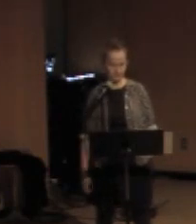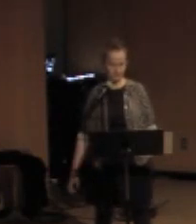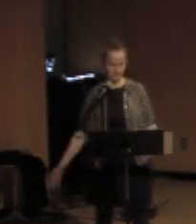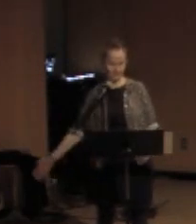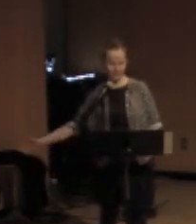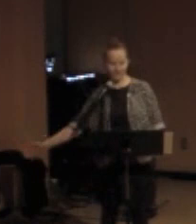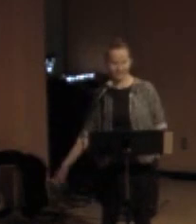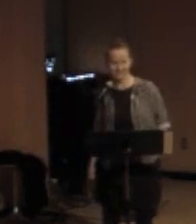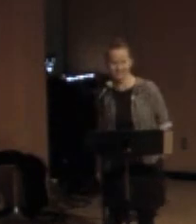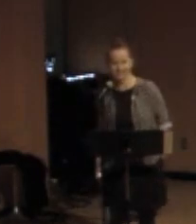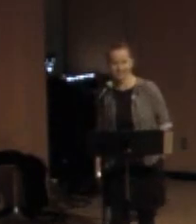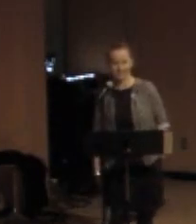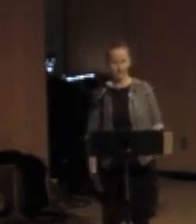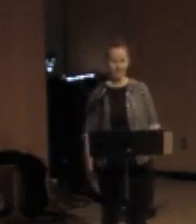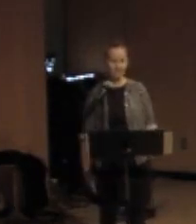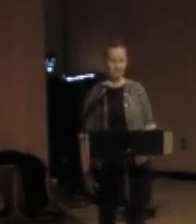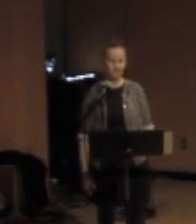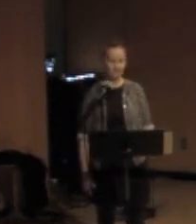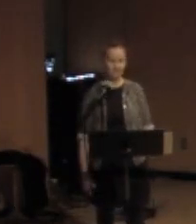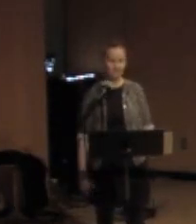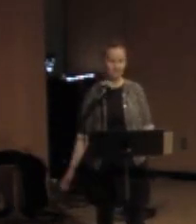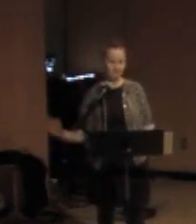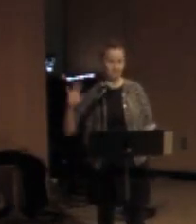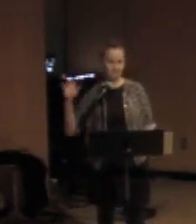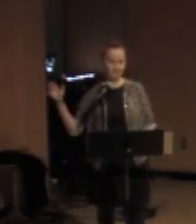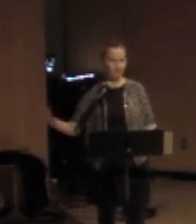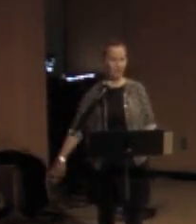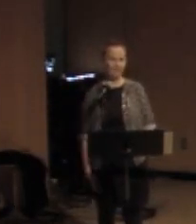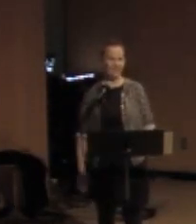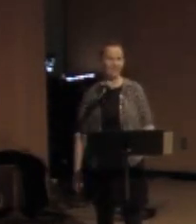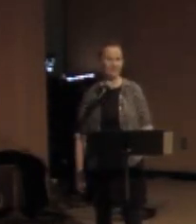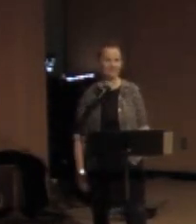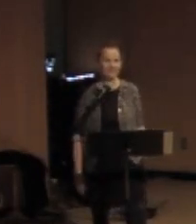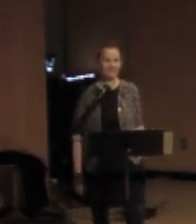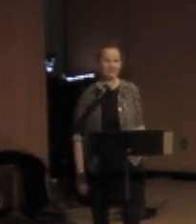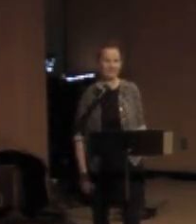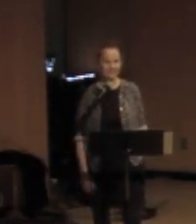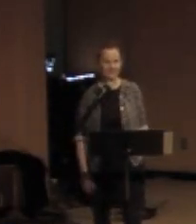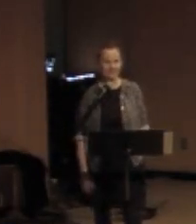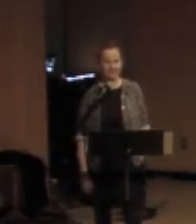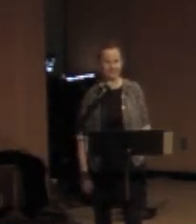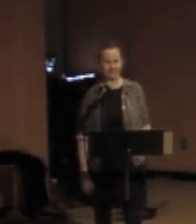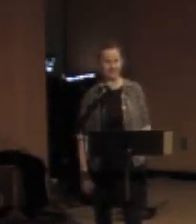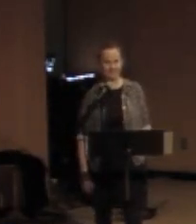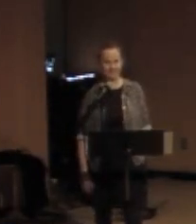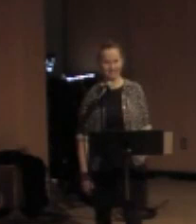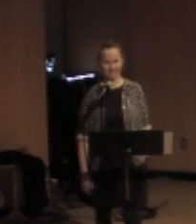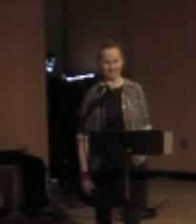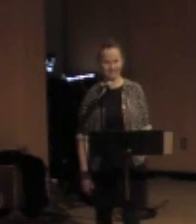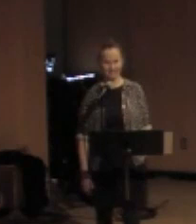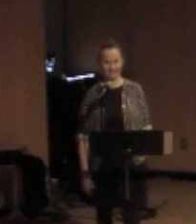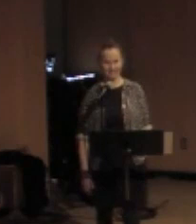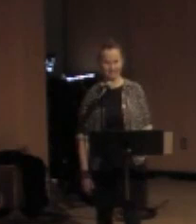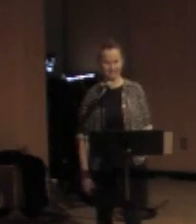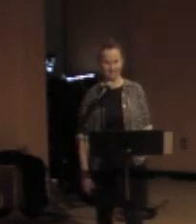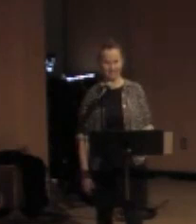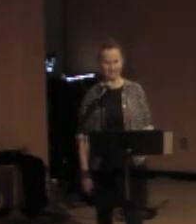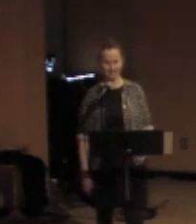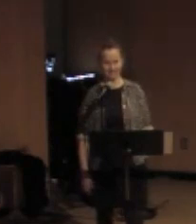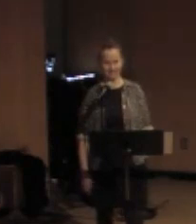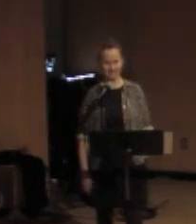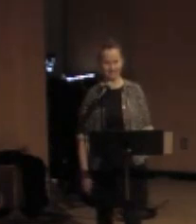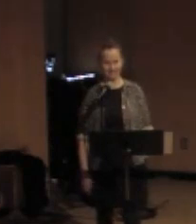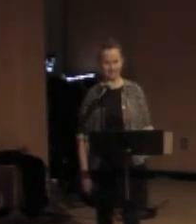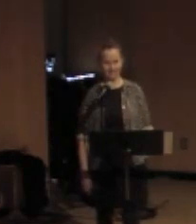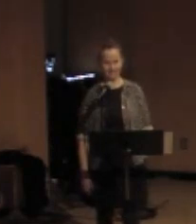read yeah okay I'm going now he nods without looking at her she goes out the door